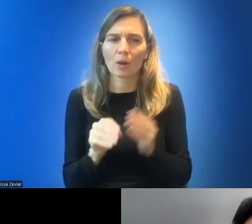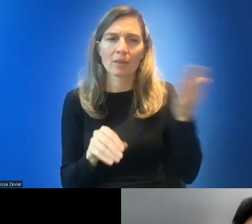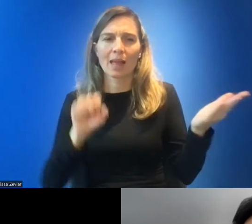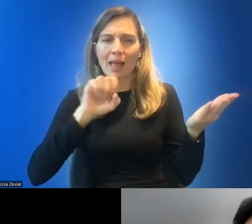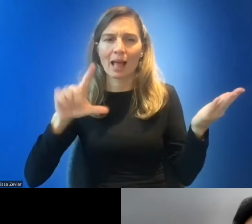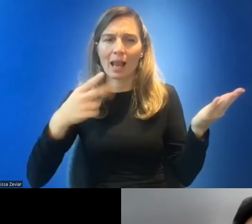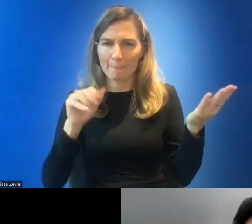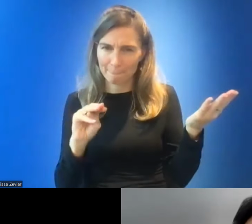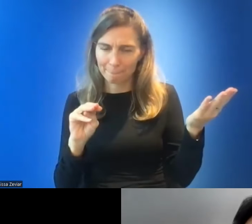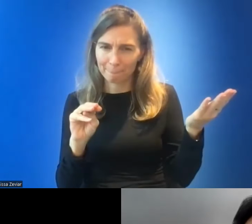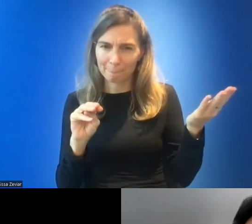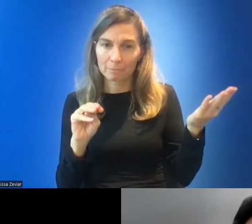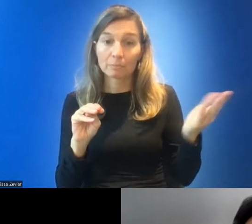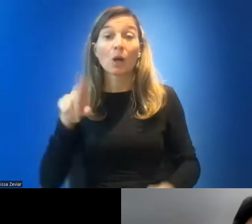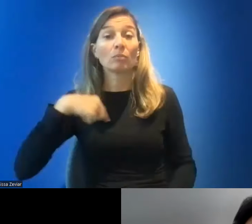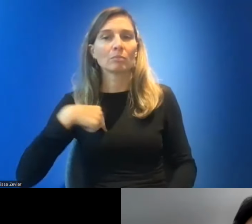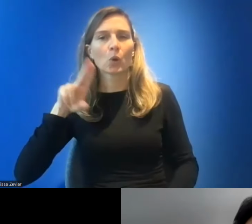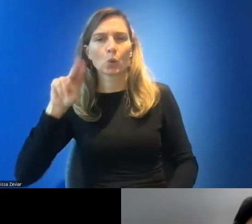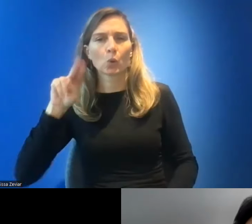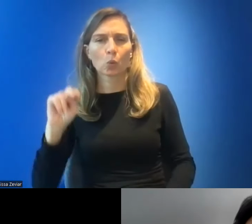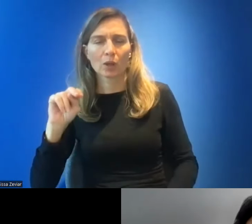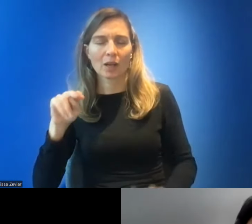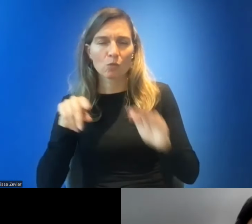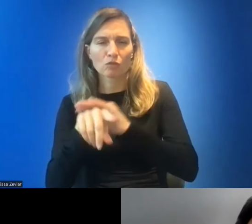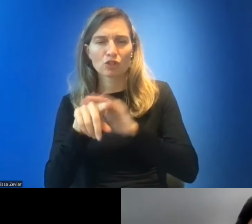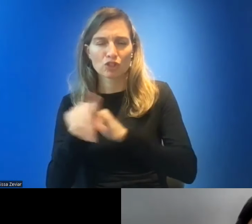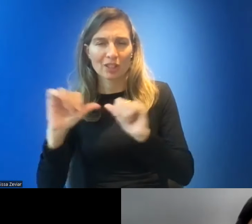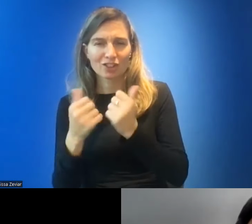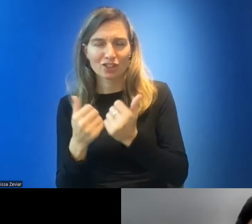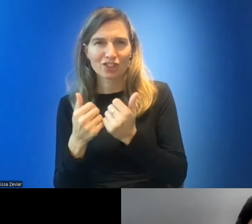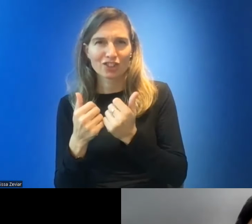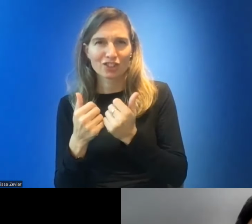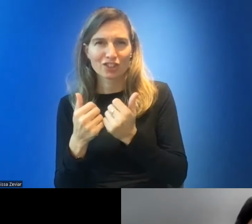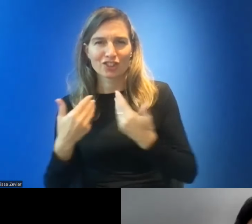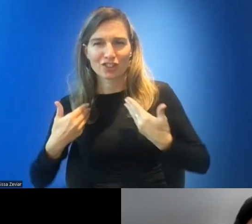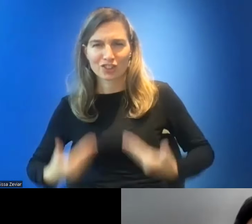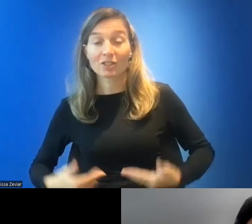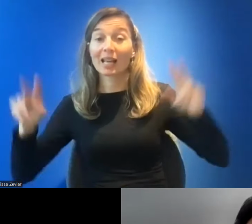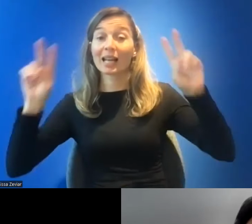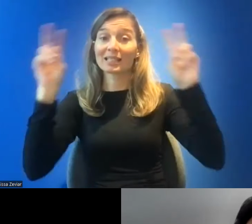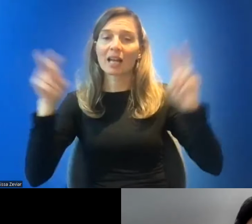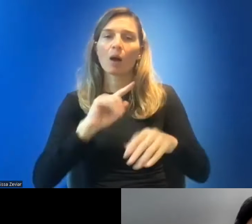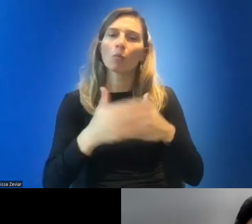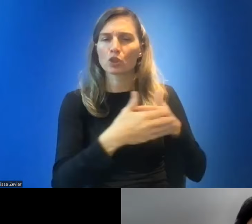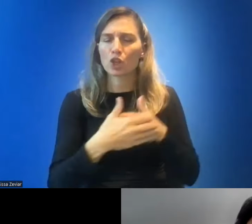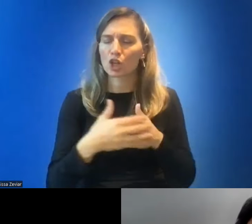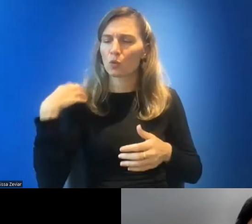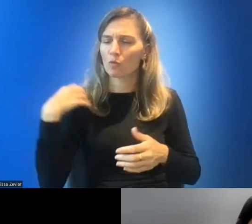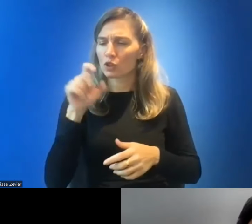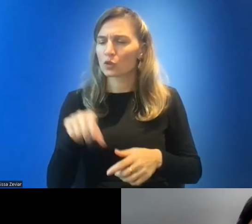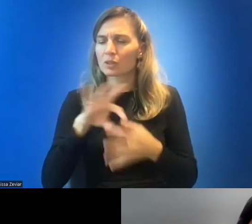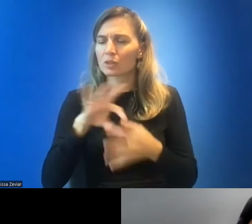from the UN Refugee Agency. My title is a Protection Officer on Disability